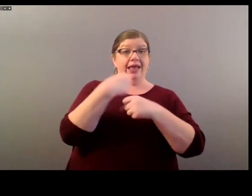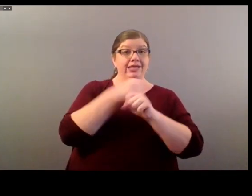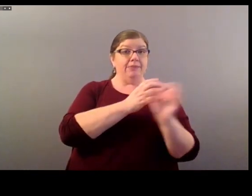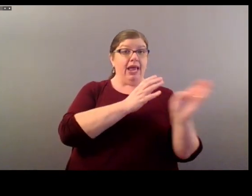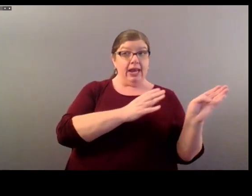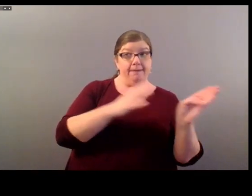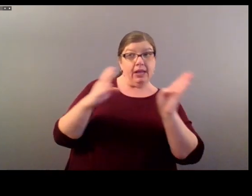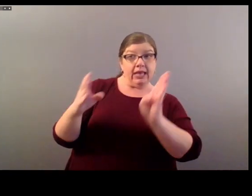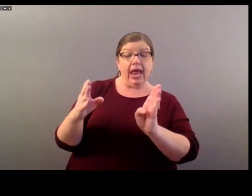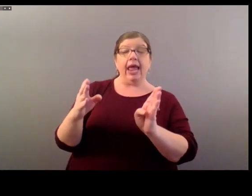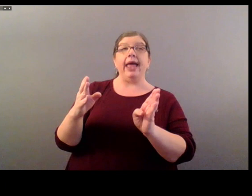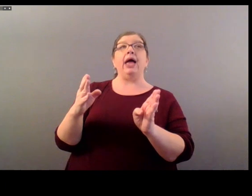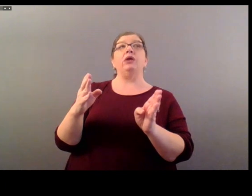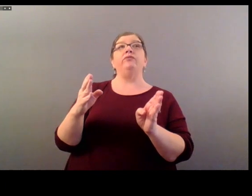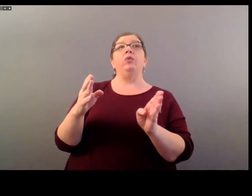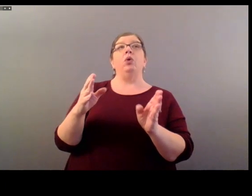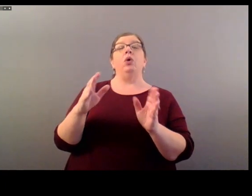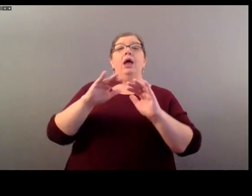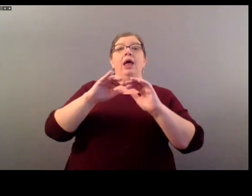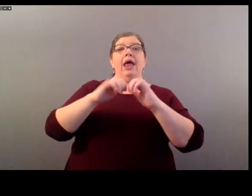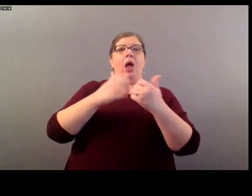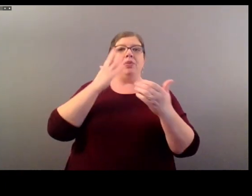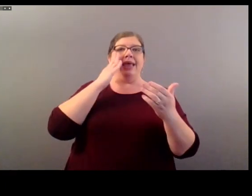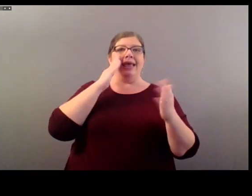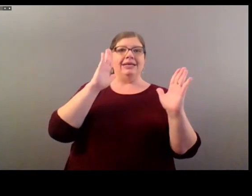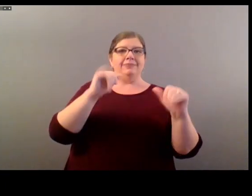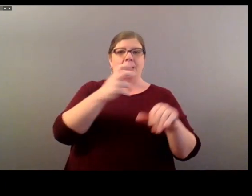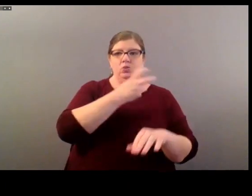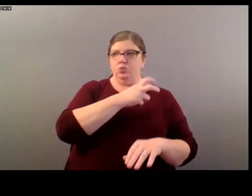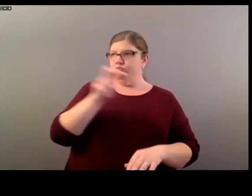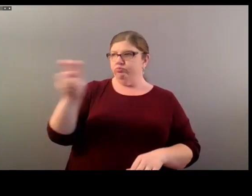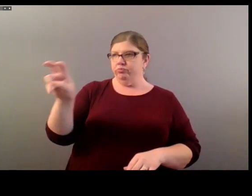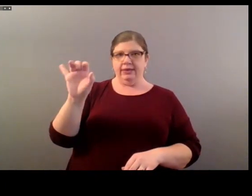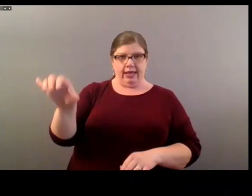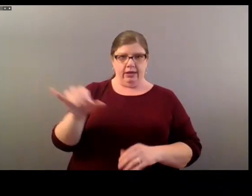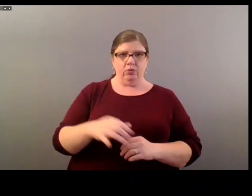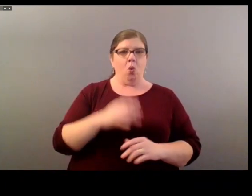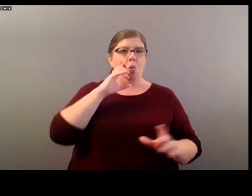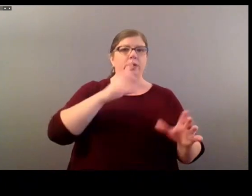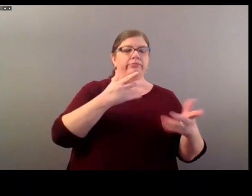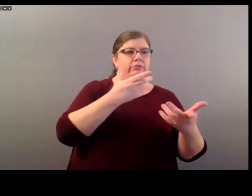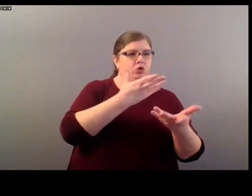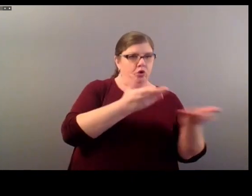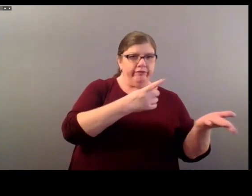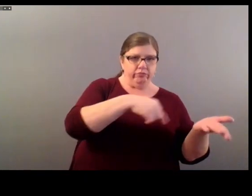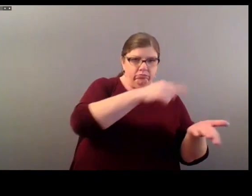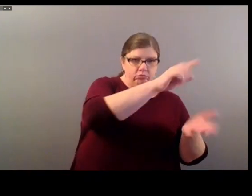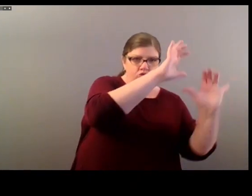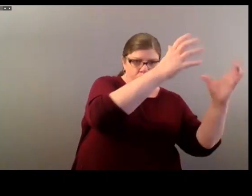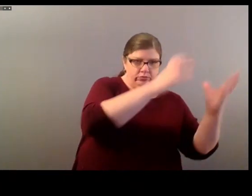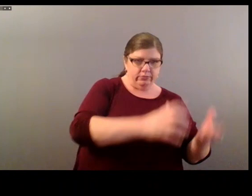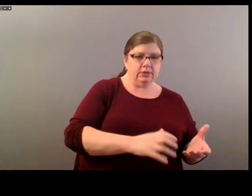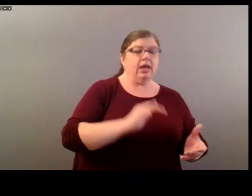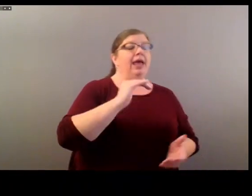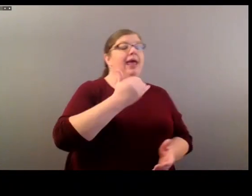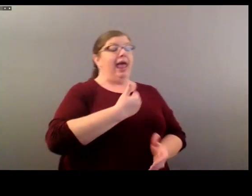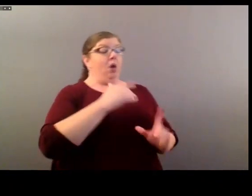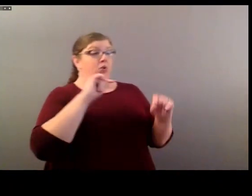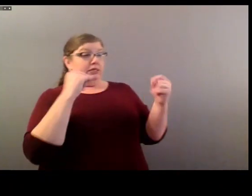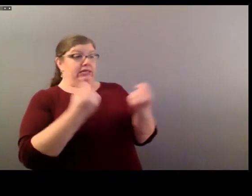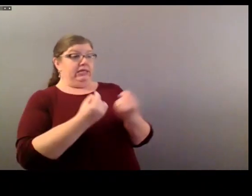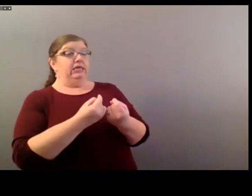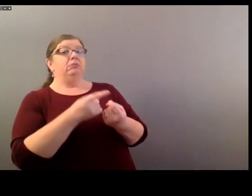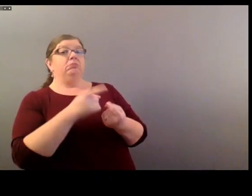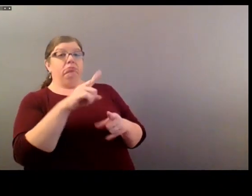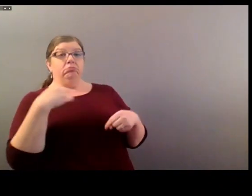on how they expect to do that. Yes, so our EPI team has